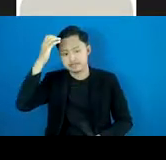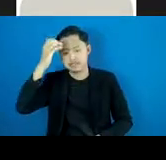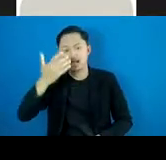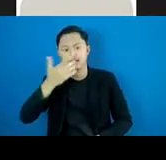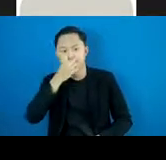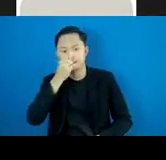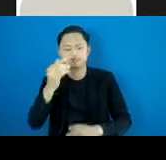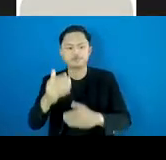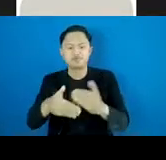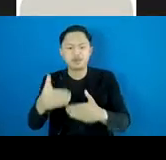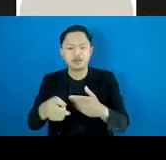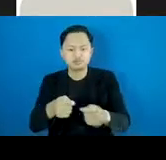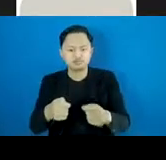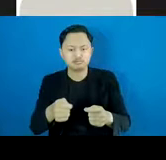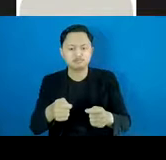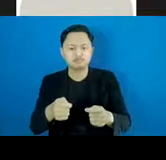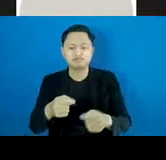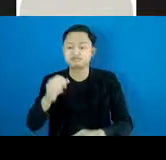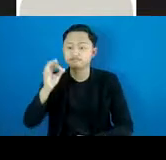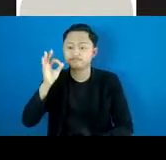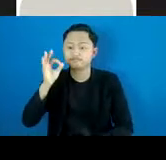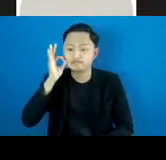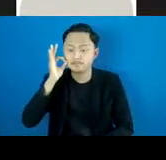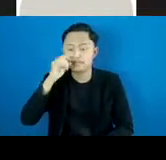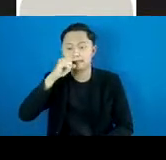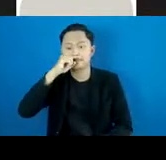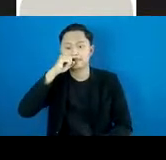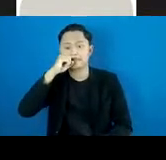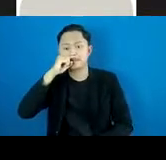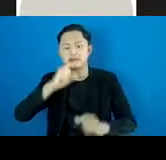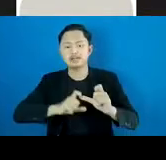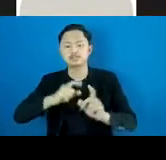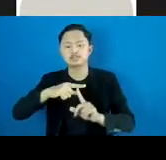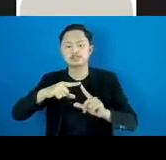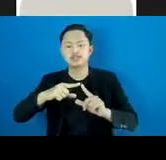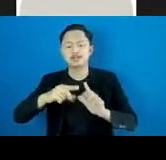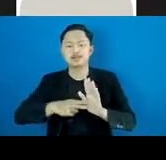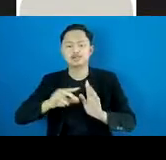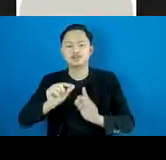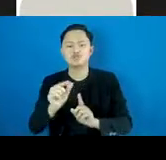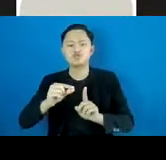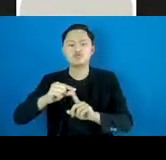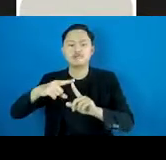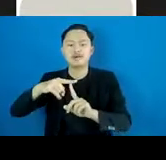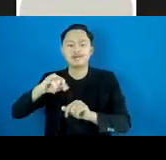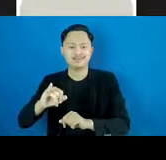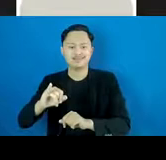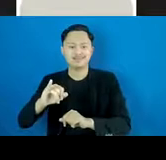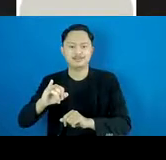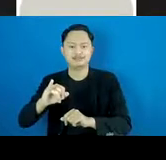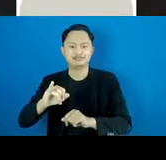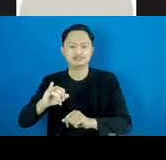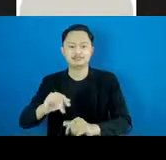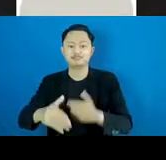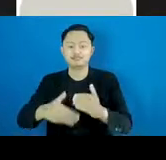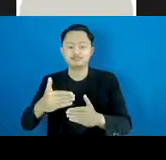operator. And at the same time, TransJakarta will also ensure to the lessor that they will be using the buses from the operator, so that the